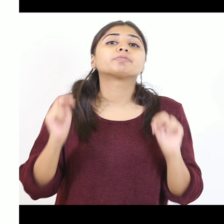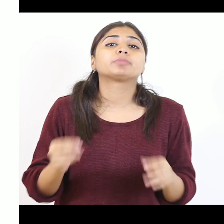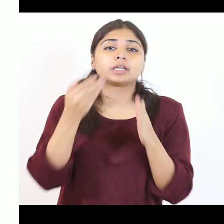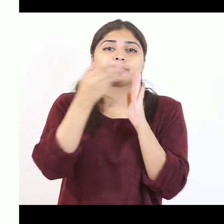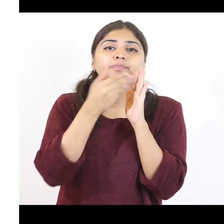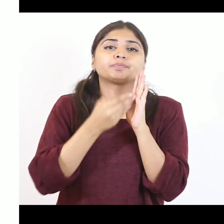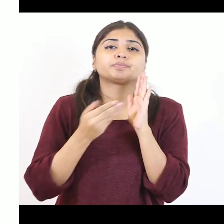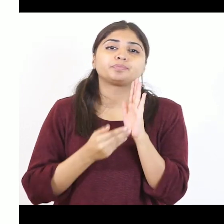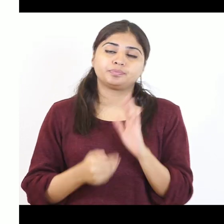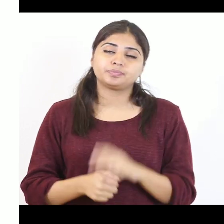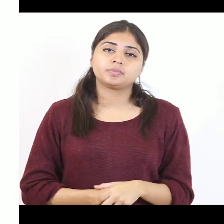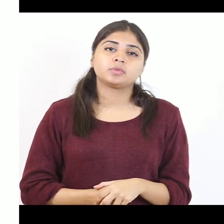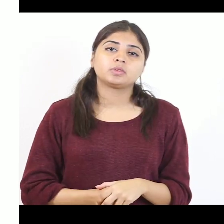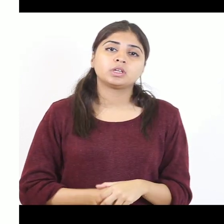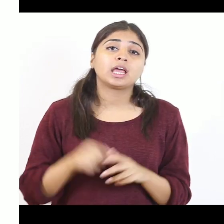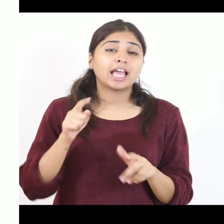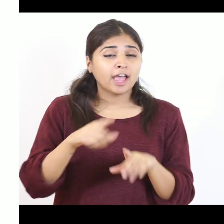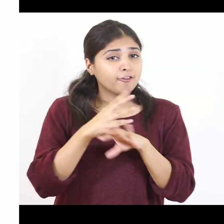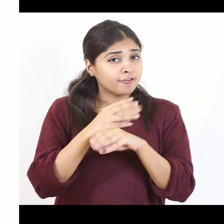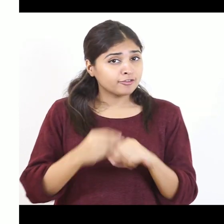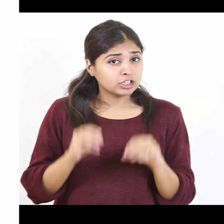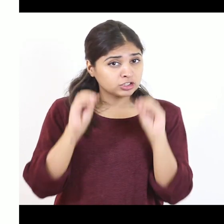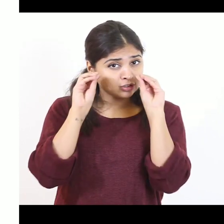Work requirements.